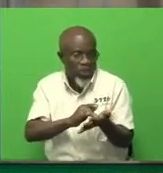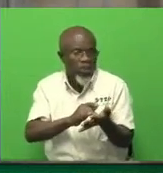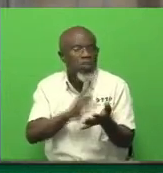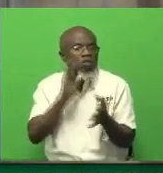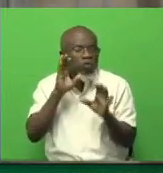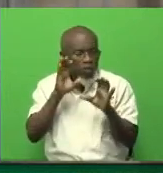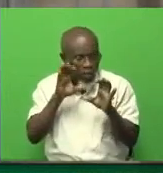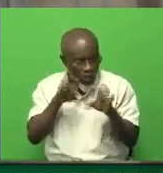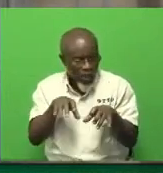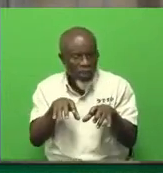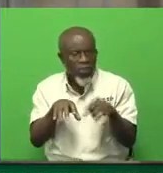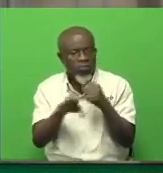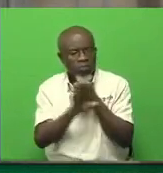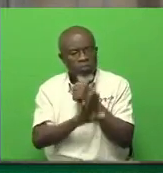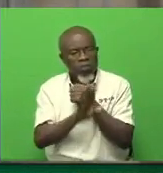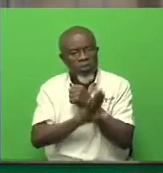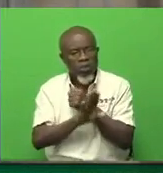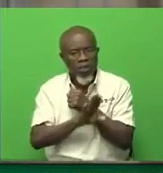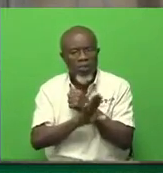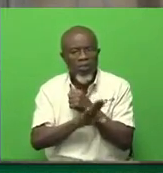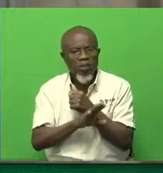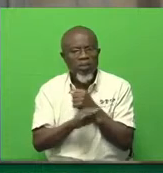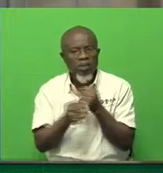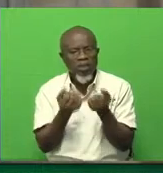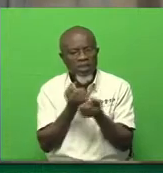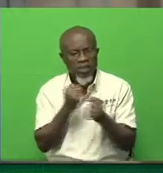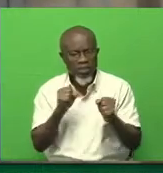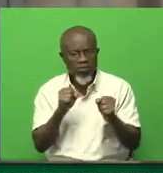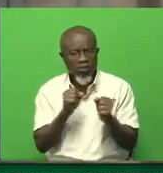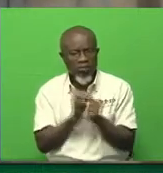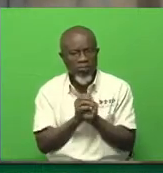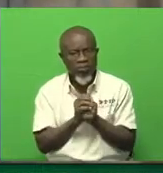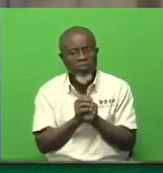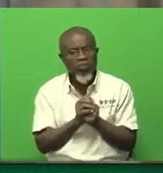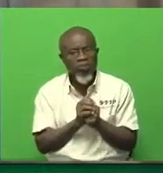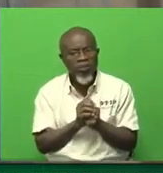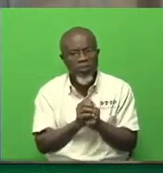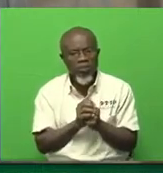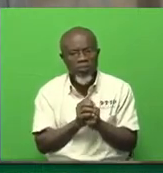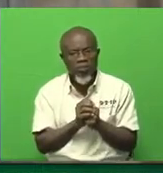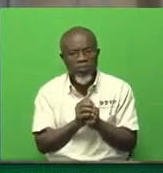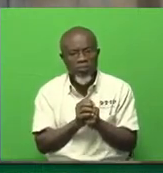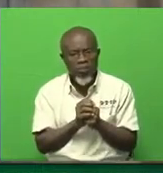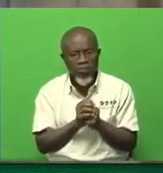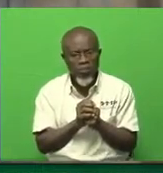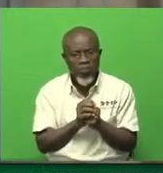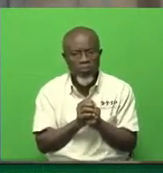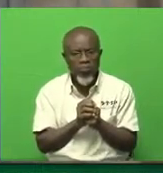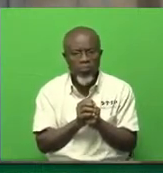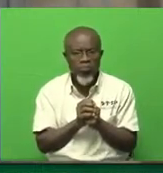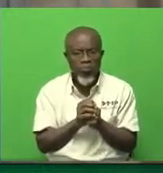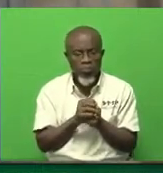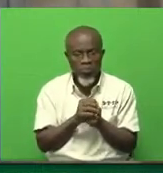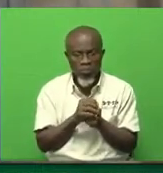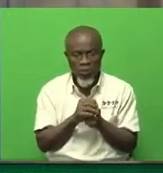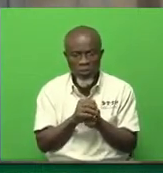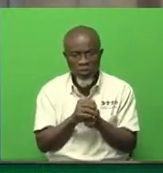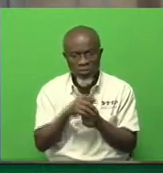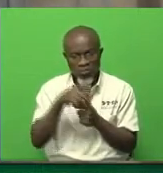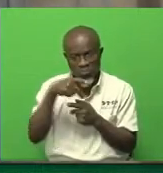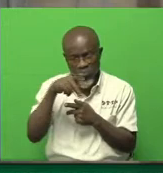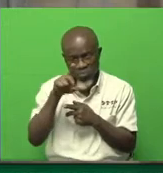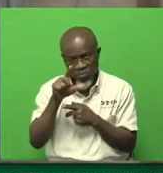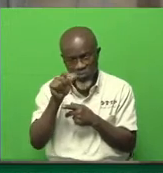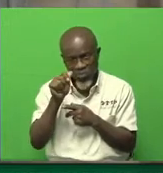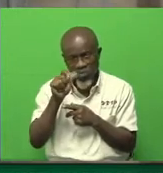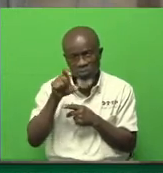literally be alive today if we had this drug at some point in time plaques of it or its generics